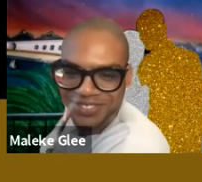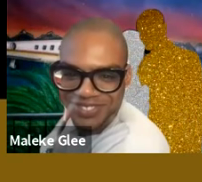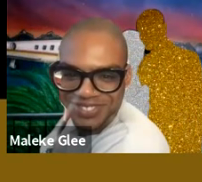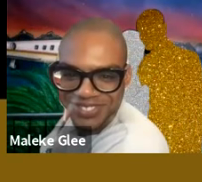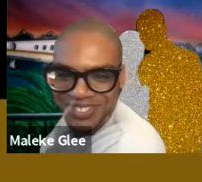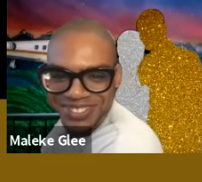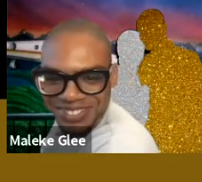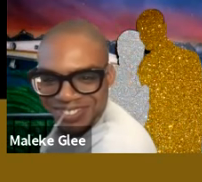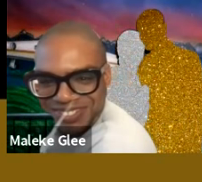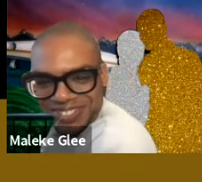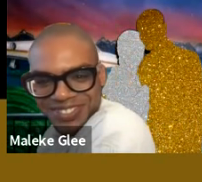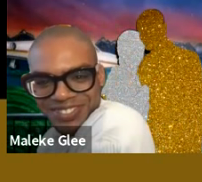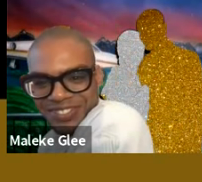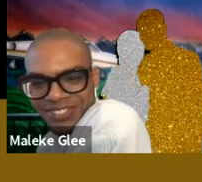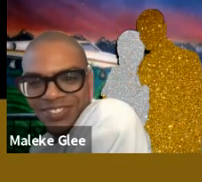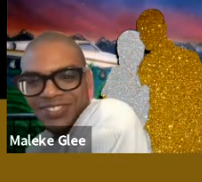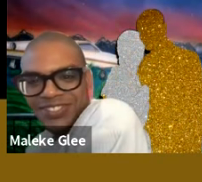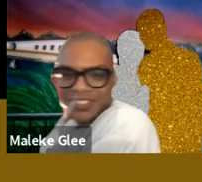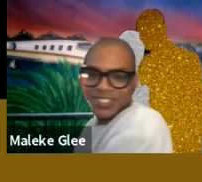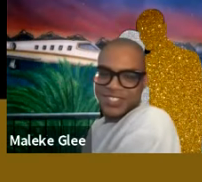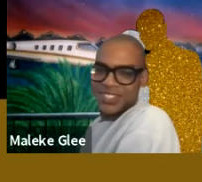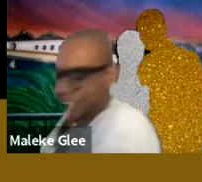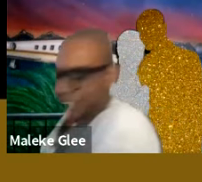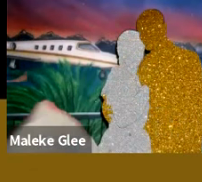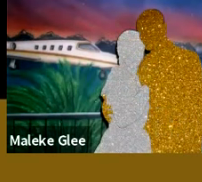became one. So for me, I think this is a trip of a lifetime.